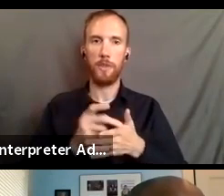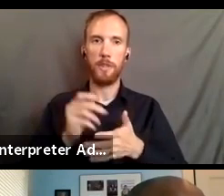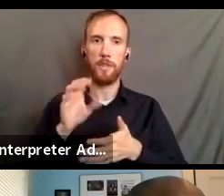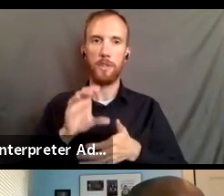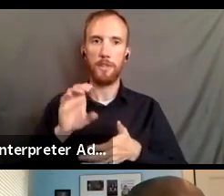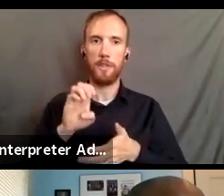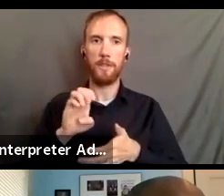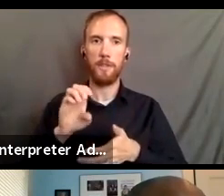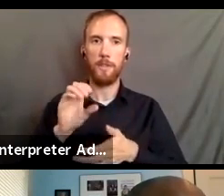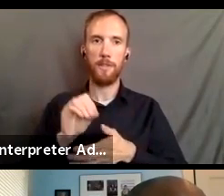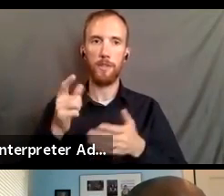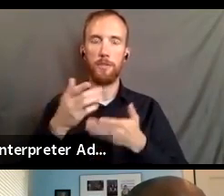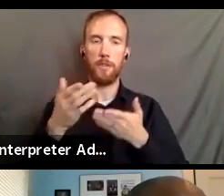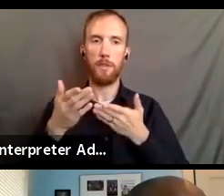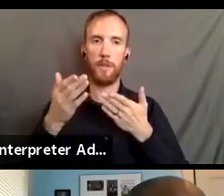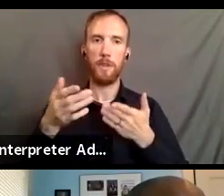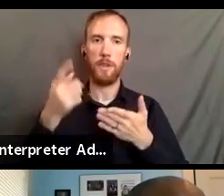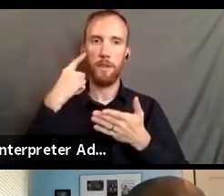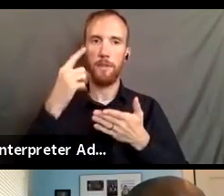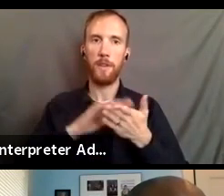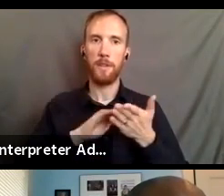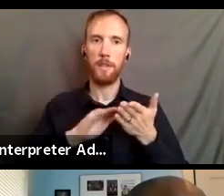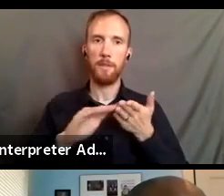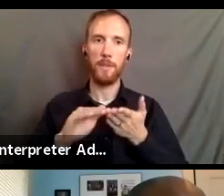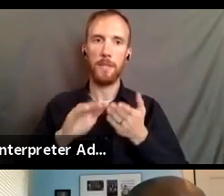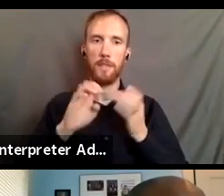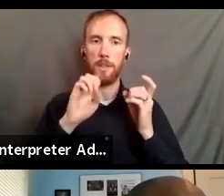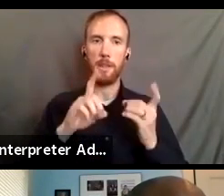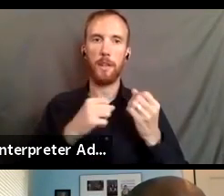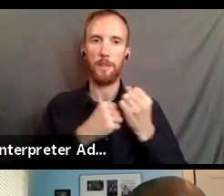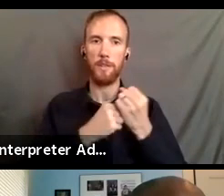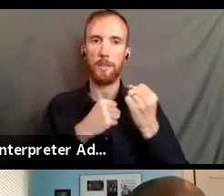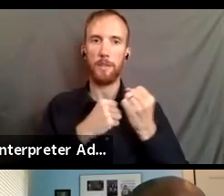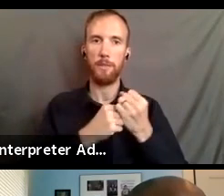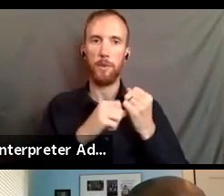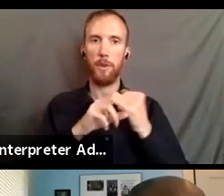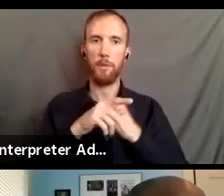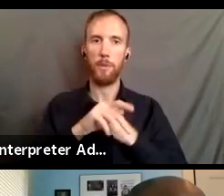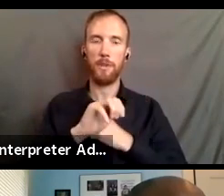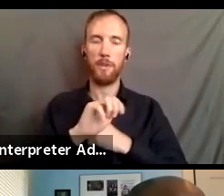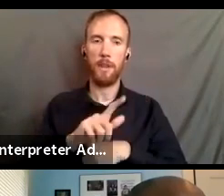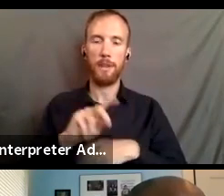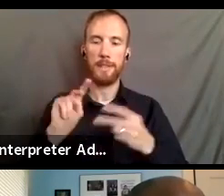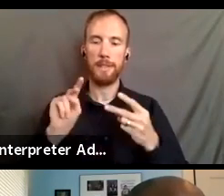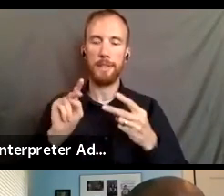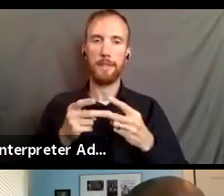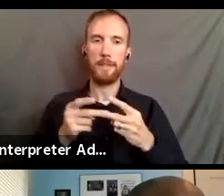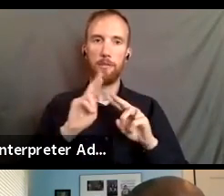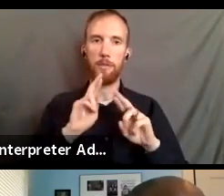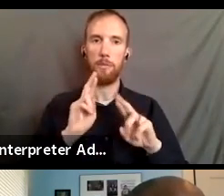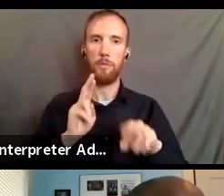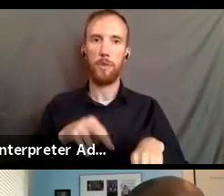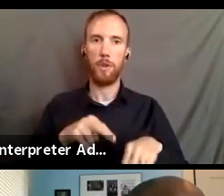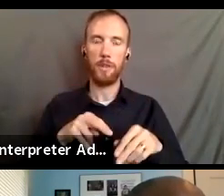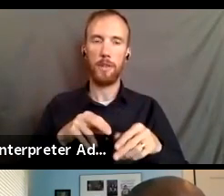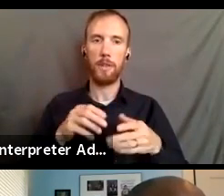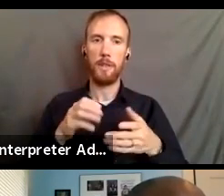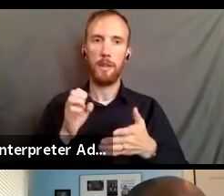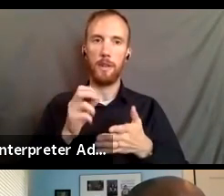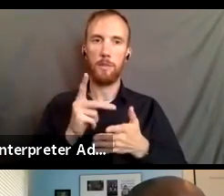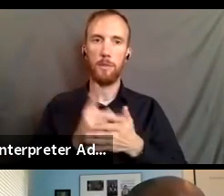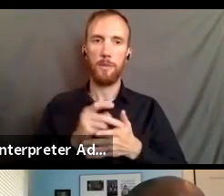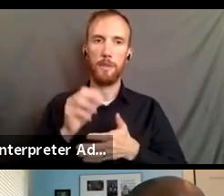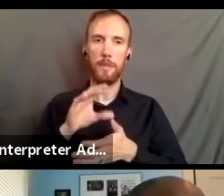recommendation to dismiss educational support personnel the second report is the resolution approving the chief executive